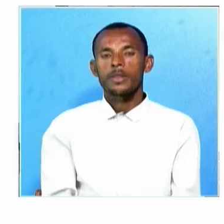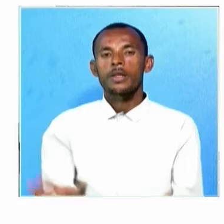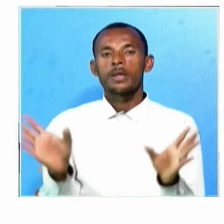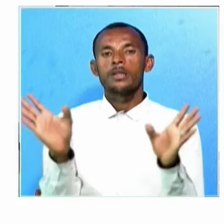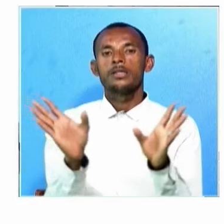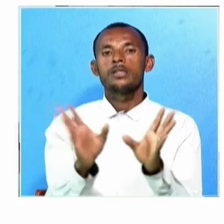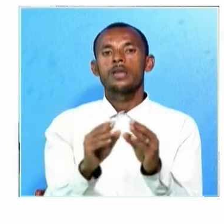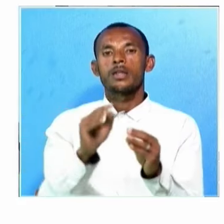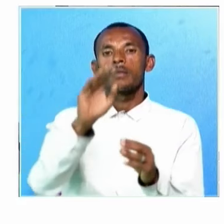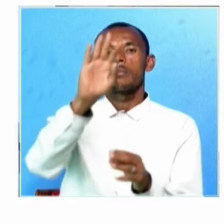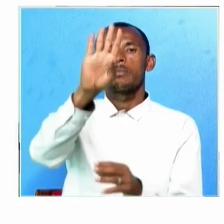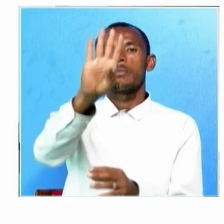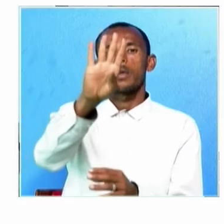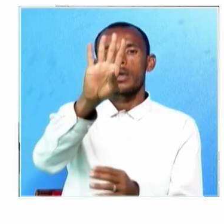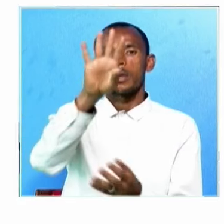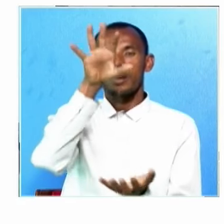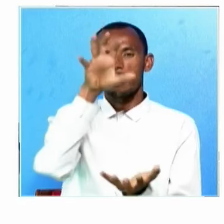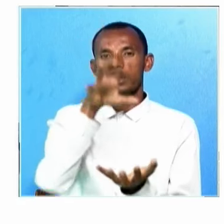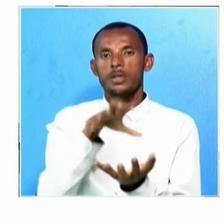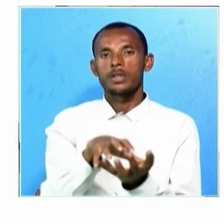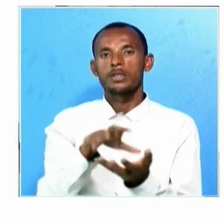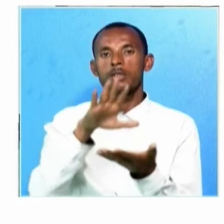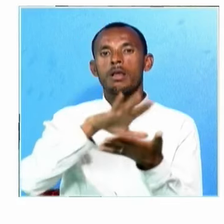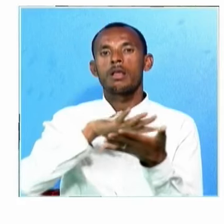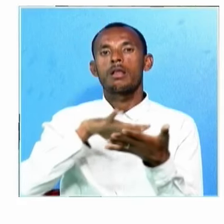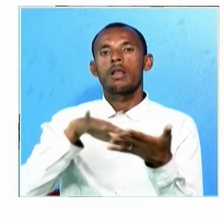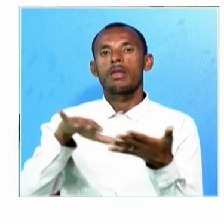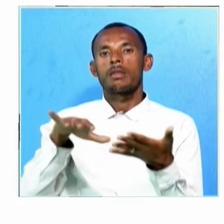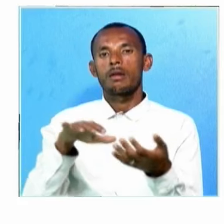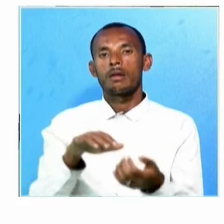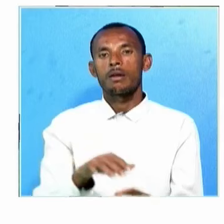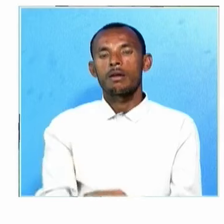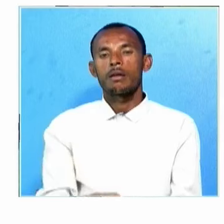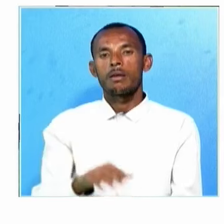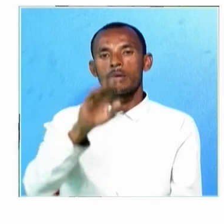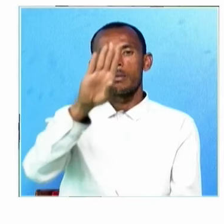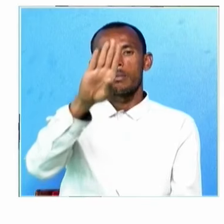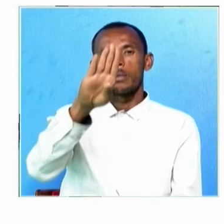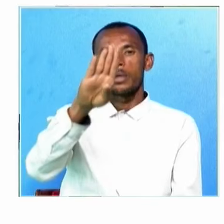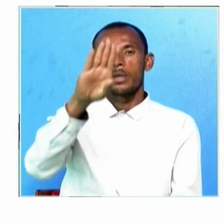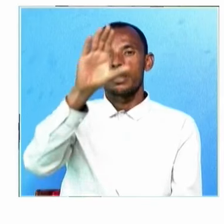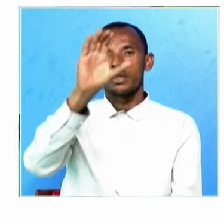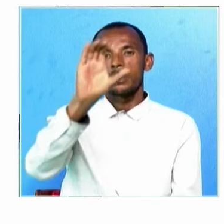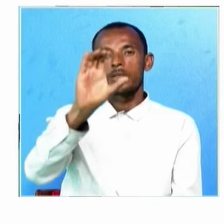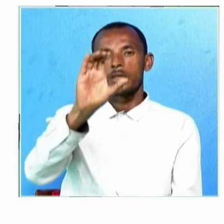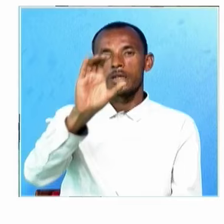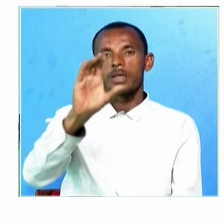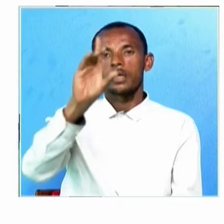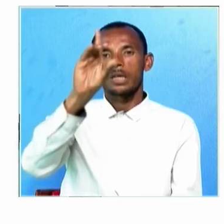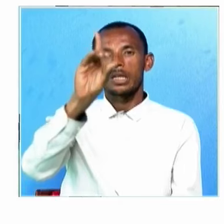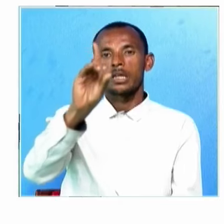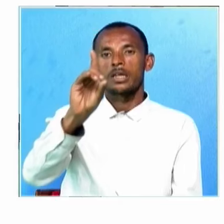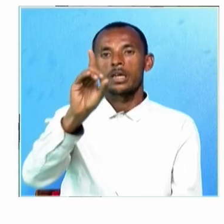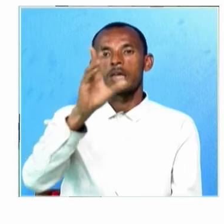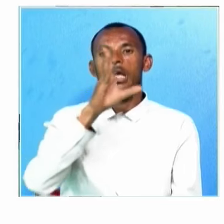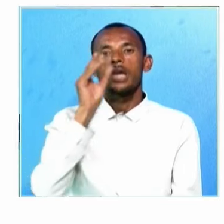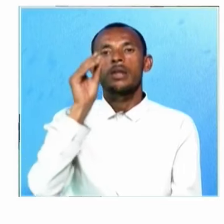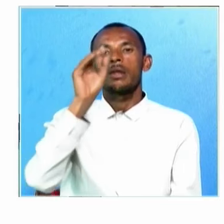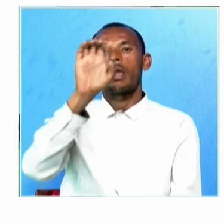set B contains the letter B, C, D, and